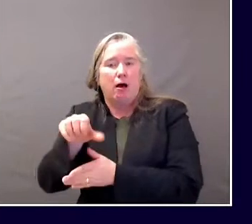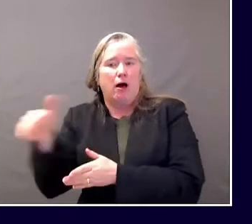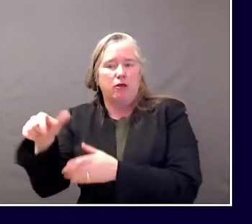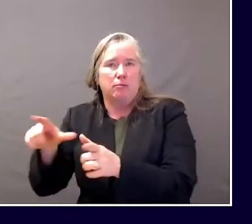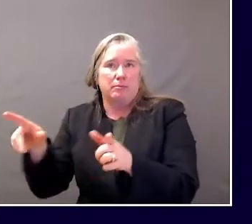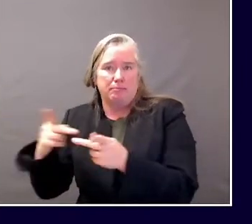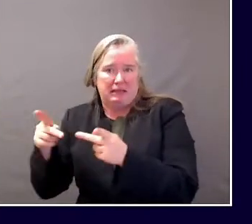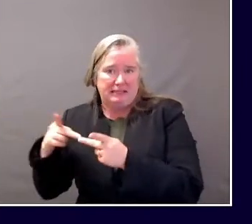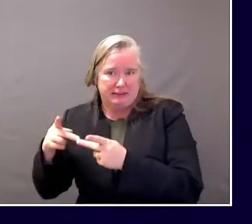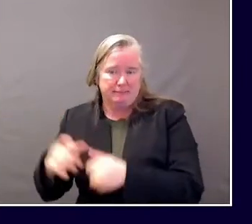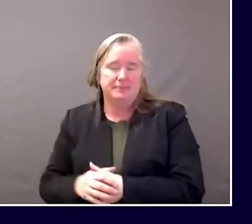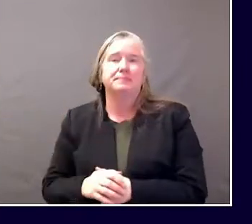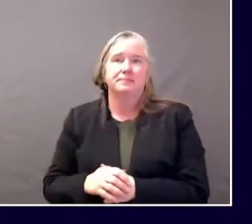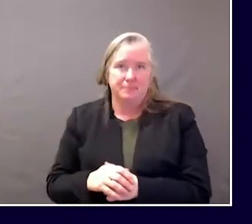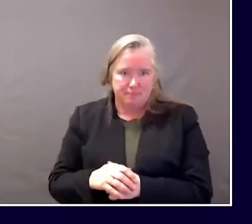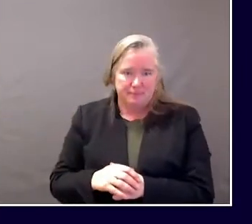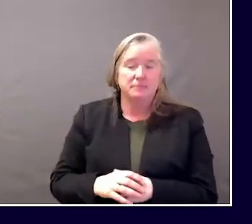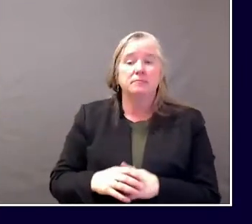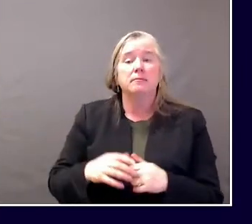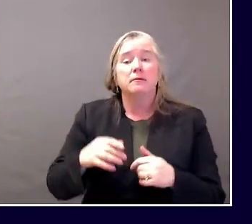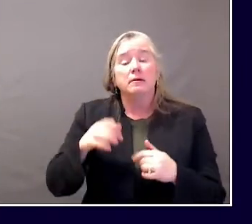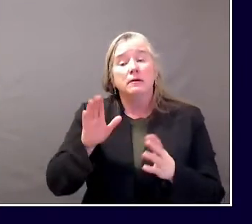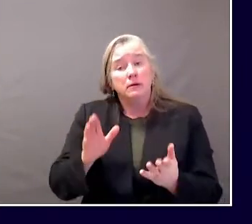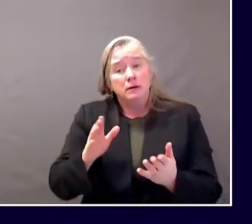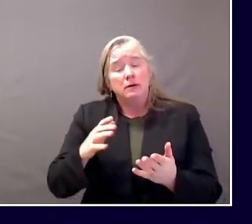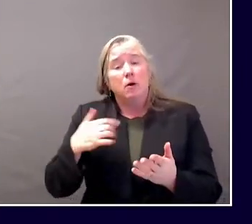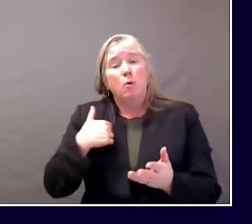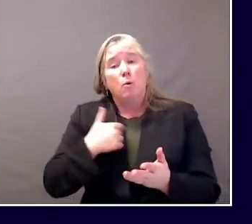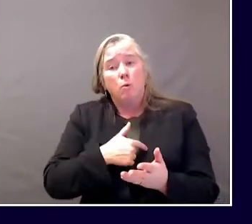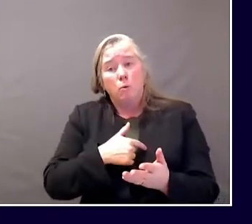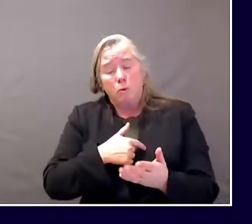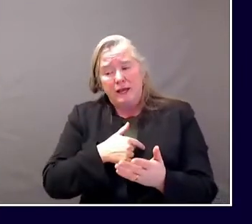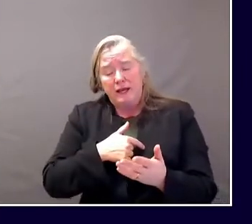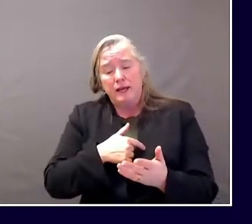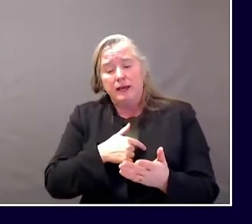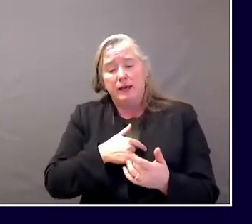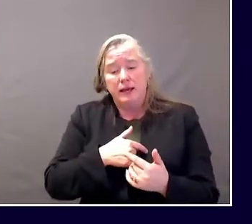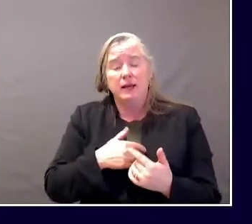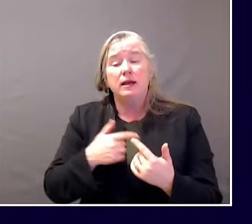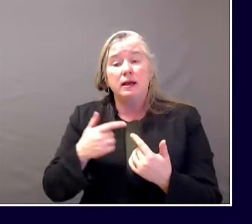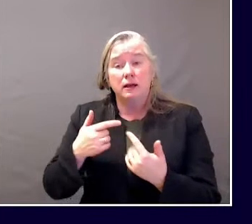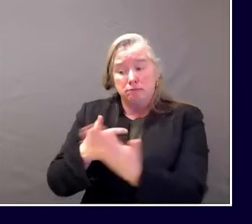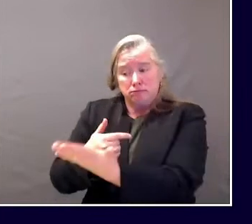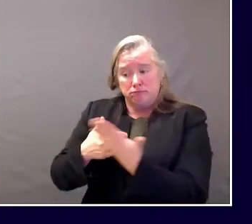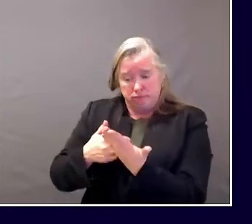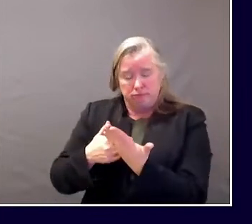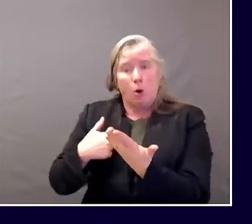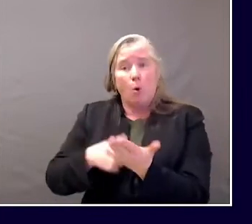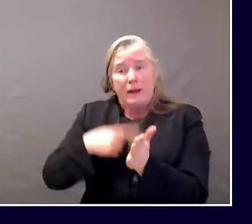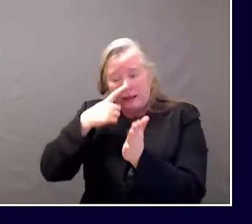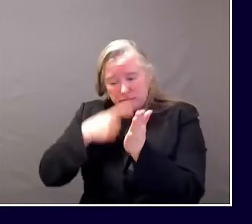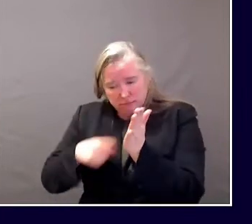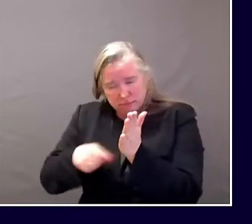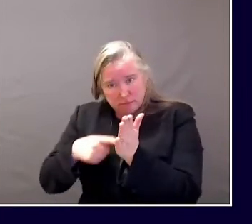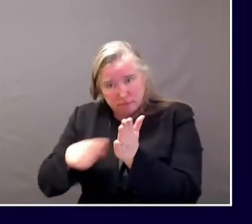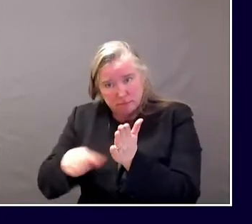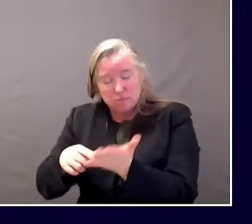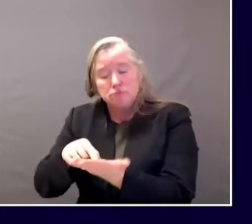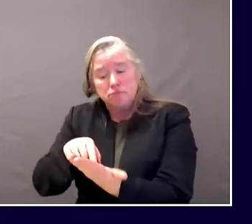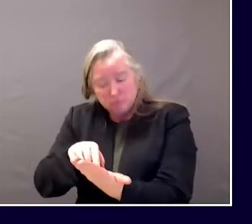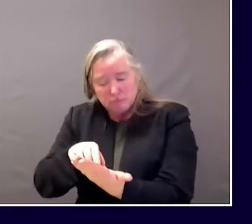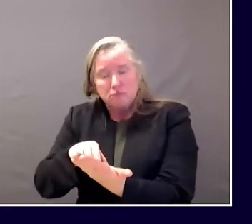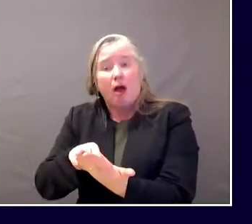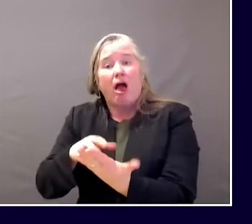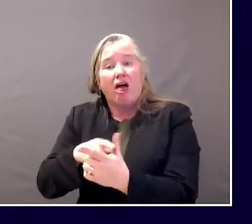information about cases and deaths, sometimes after they have been logged to us. It's a very, our information gathering